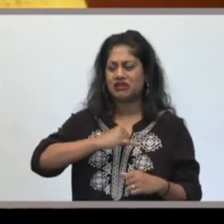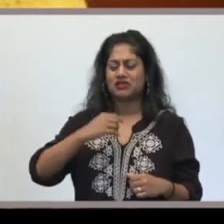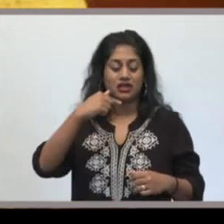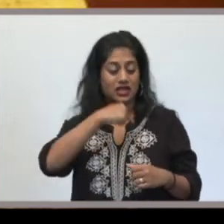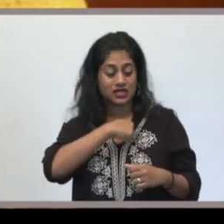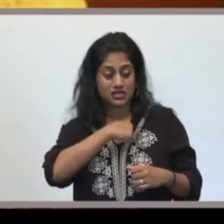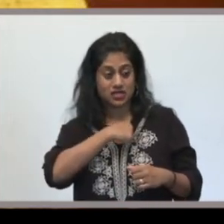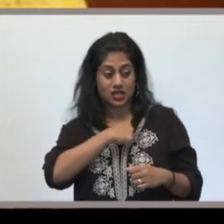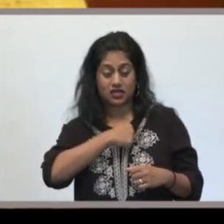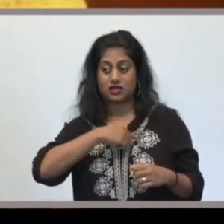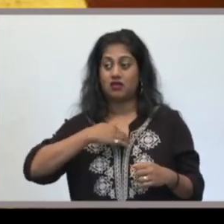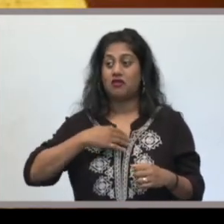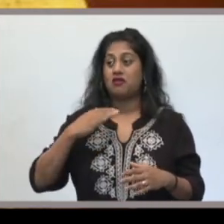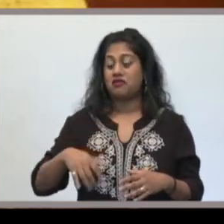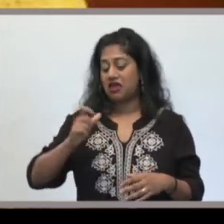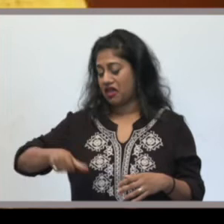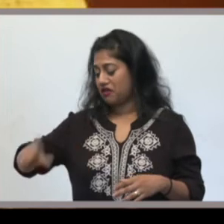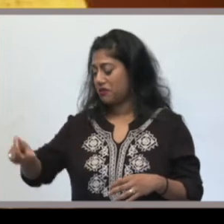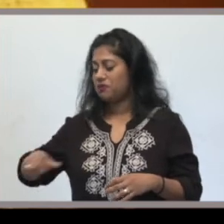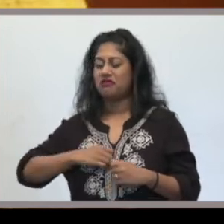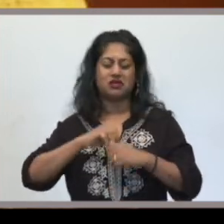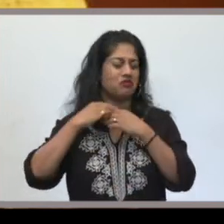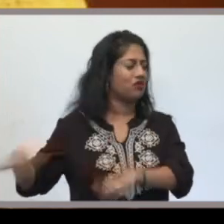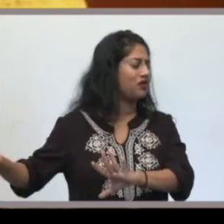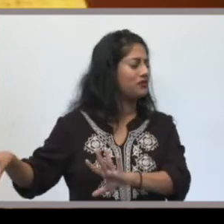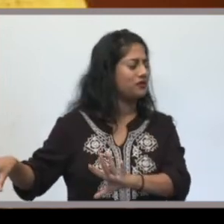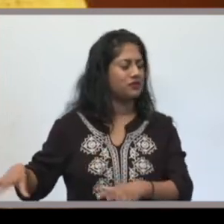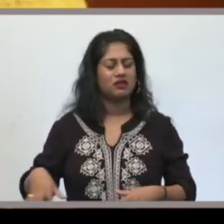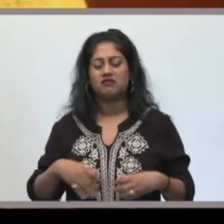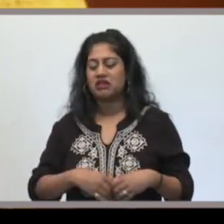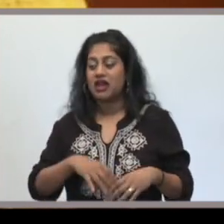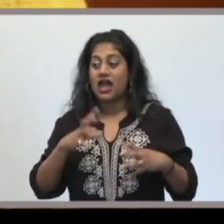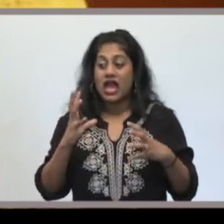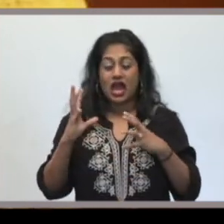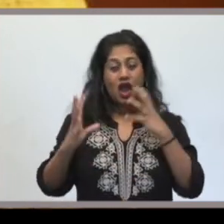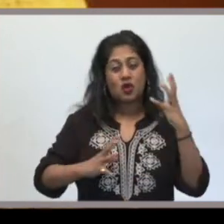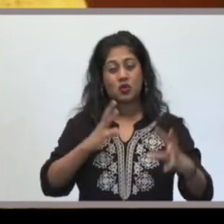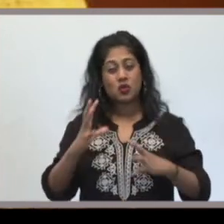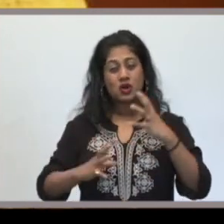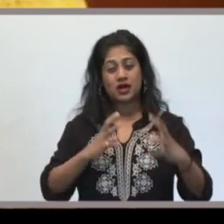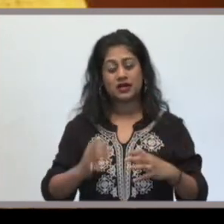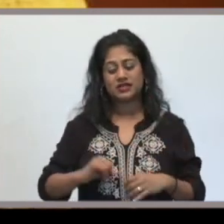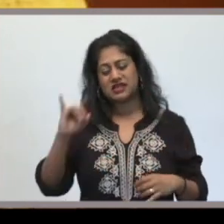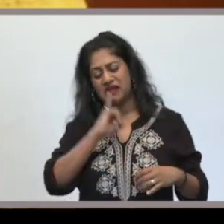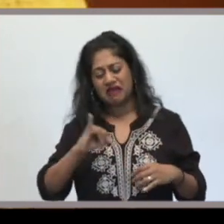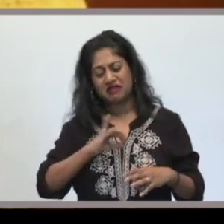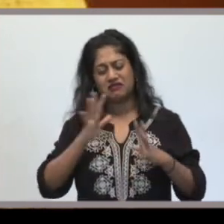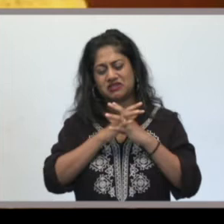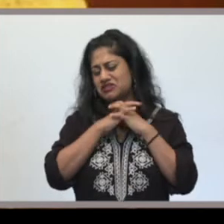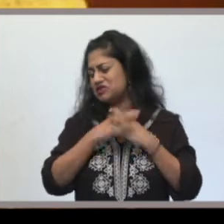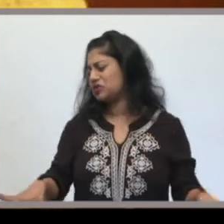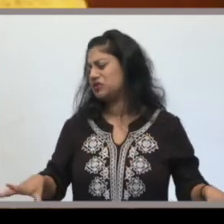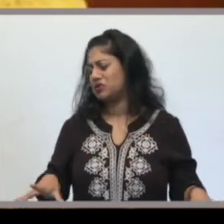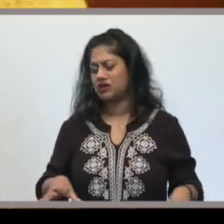hurts that hurt the most are those that are out of our control. Someone did something to us that we